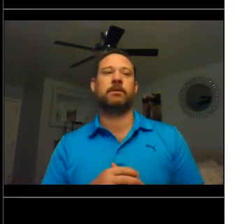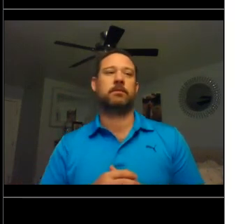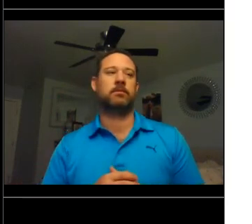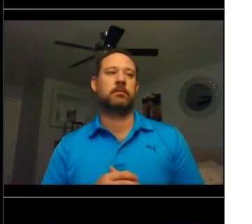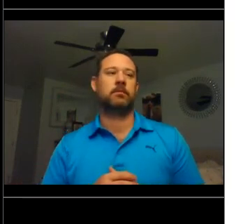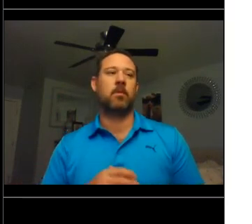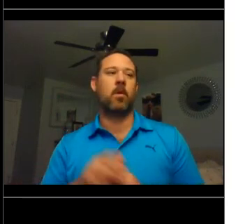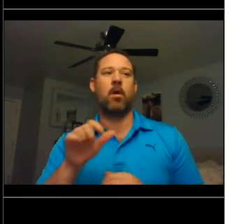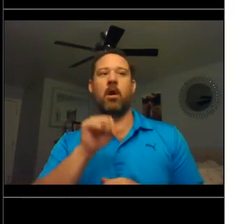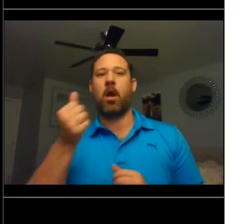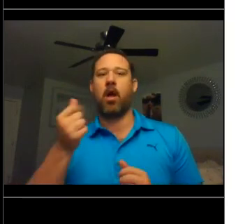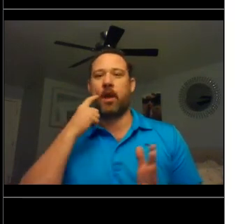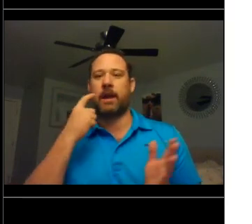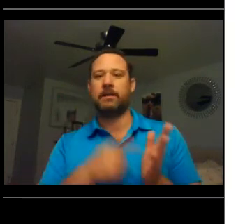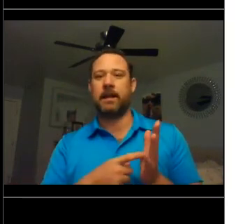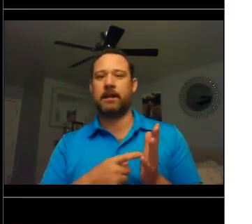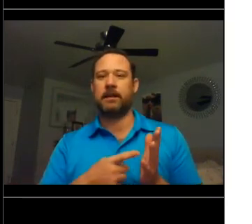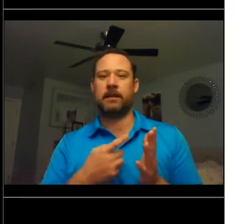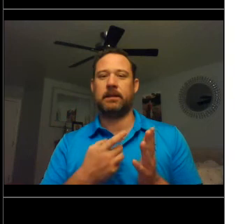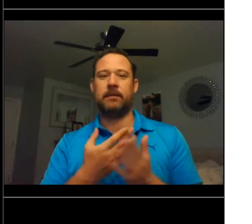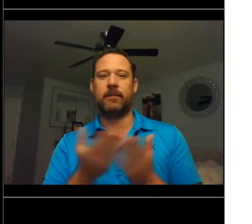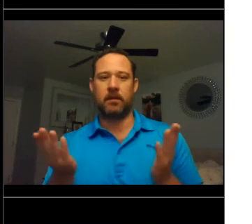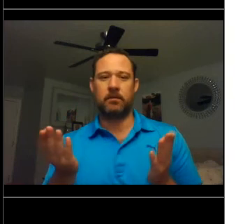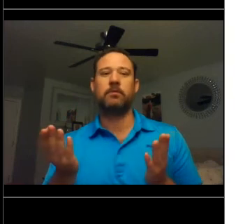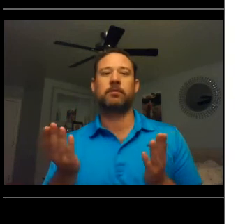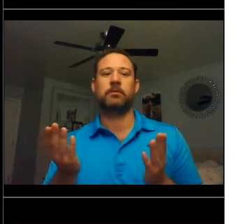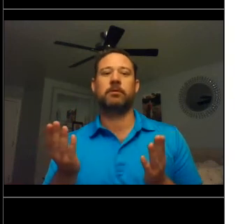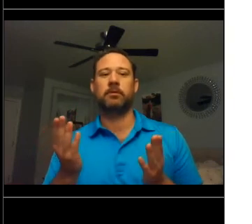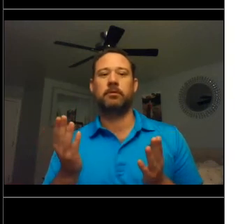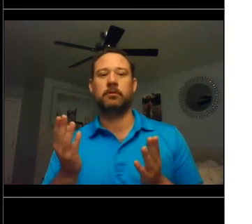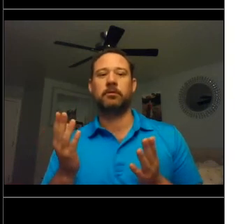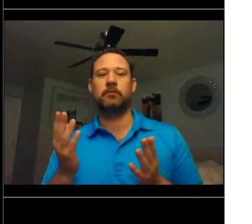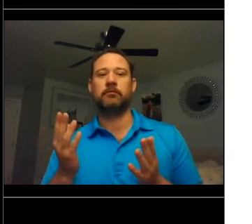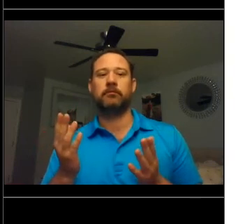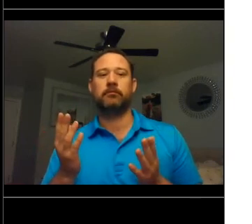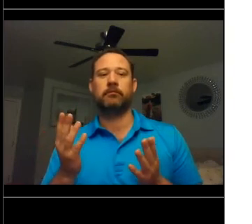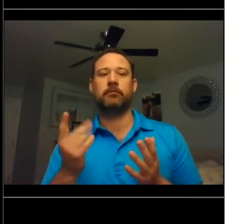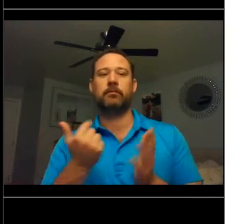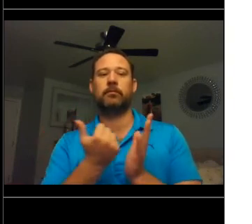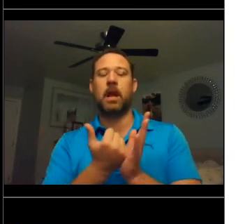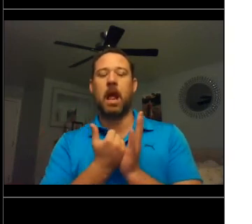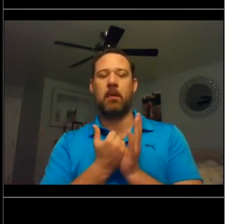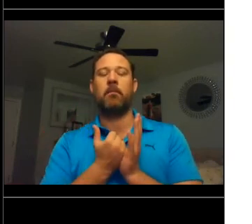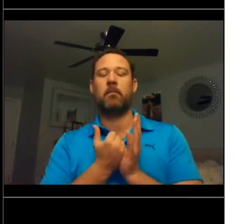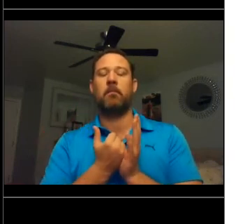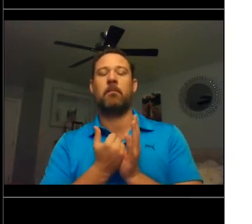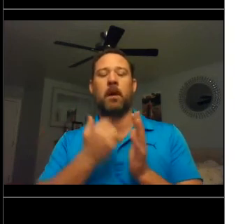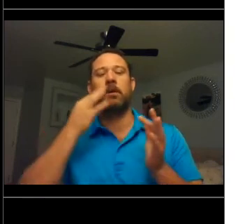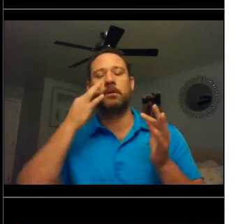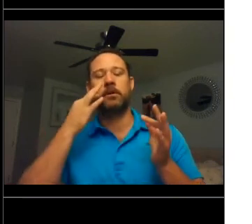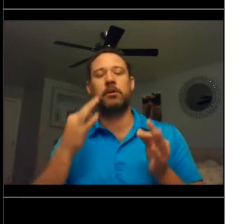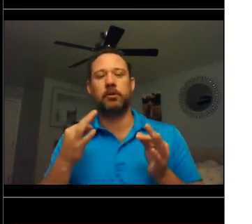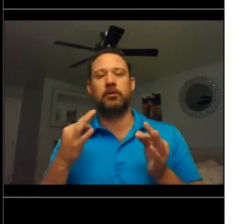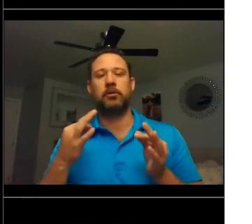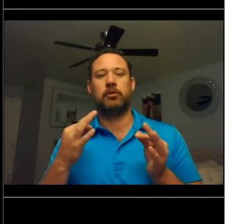kind of identity factors to look into to help us determine